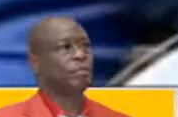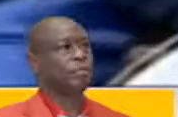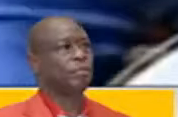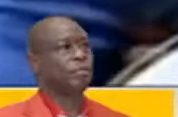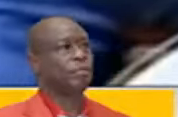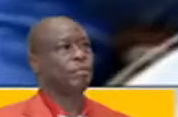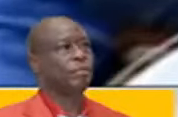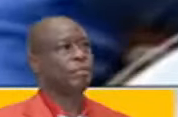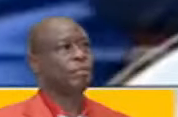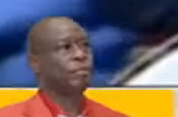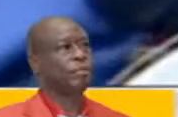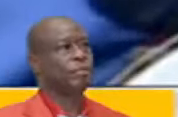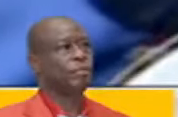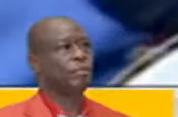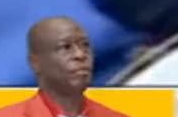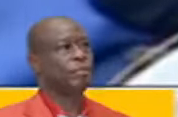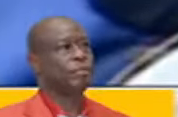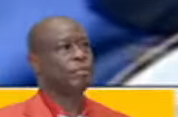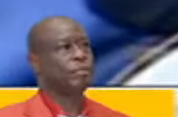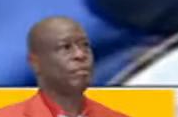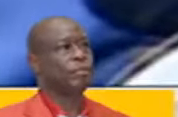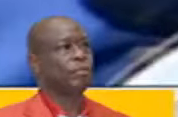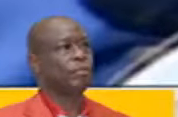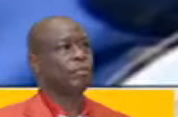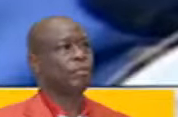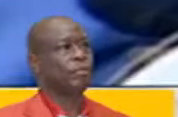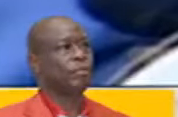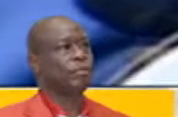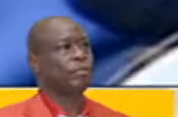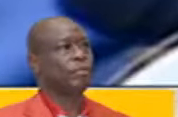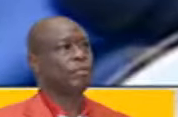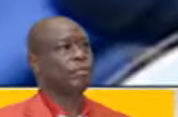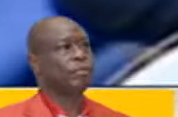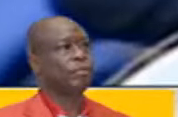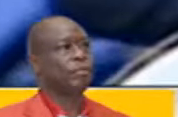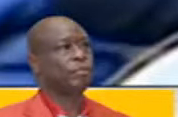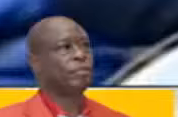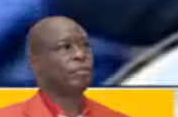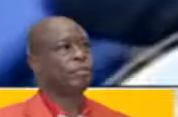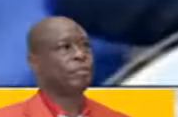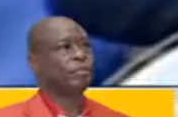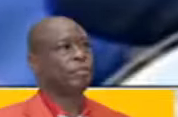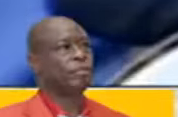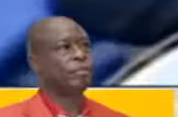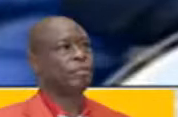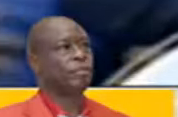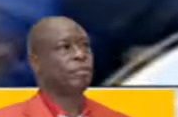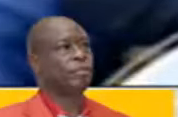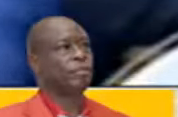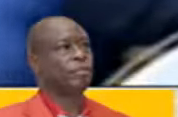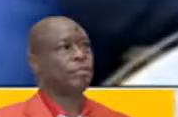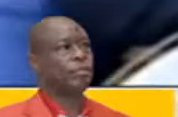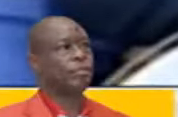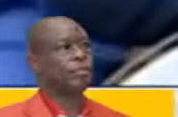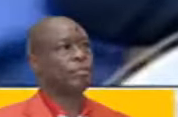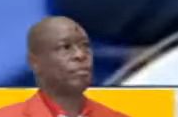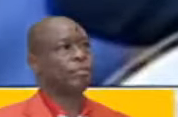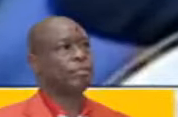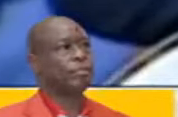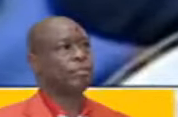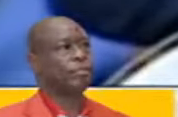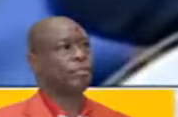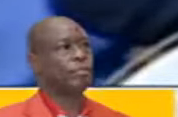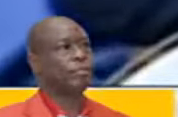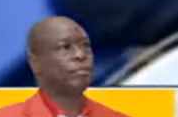President has been undermining the President. Yes. Do you have evidence in your motion that support this